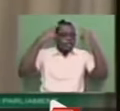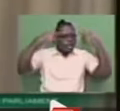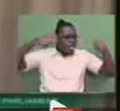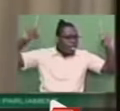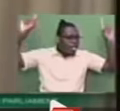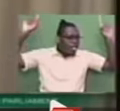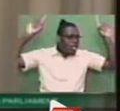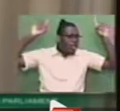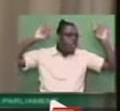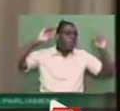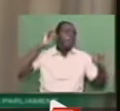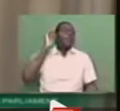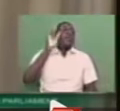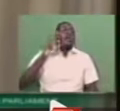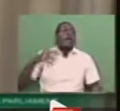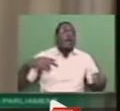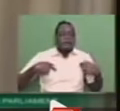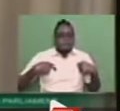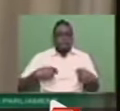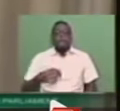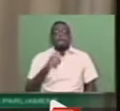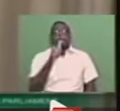operator will handle the operations of the port.